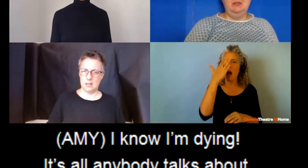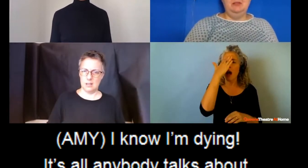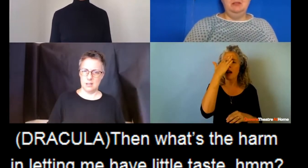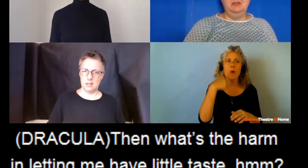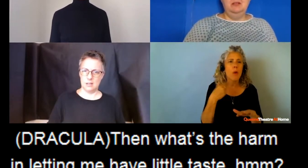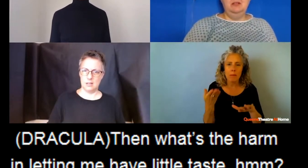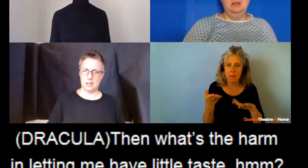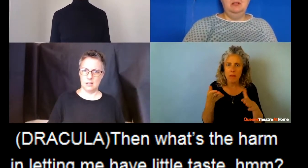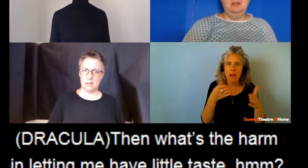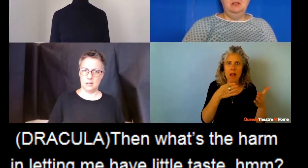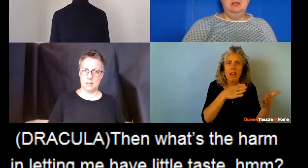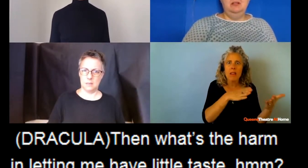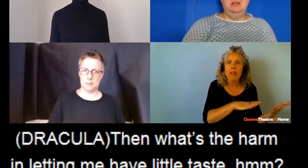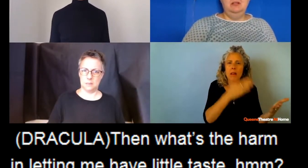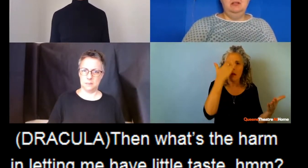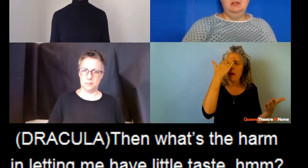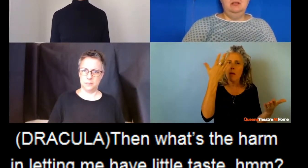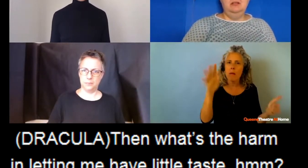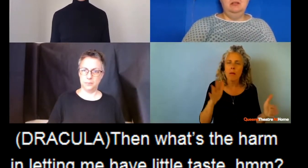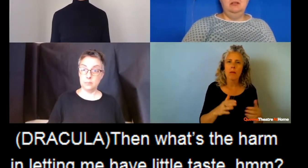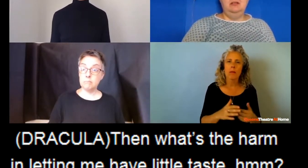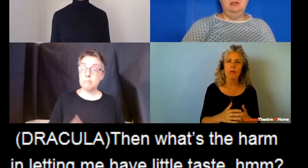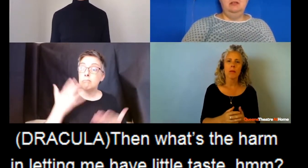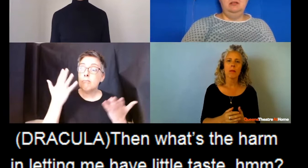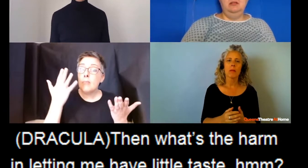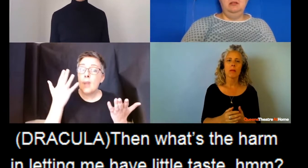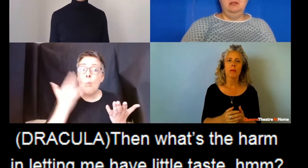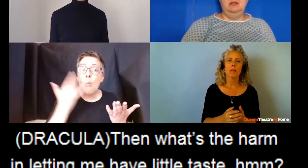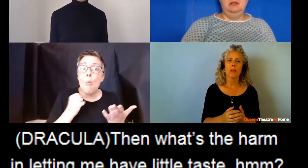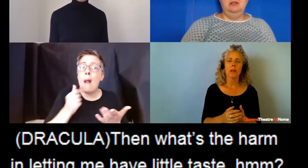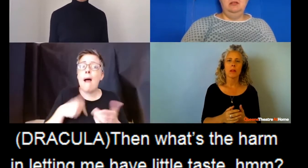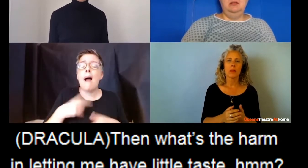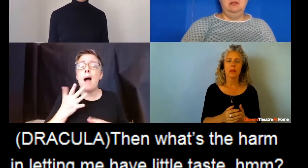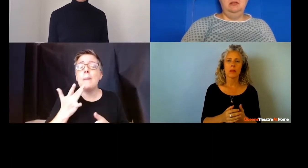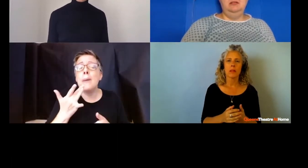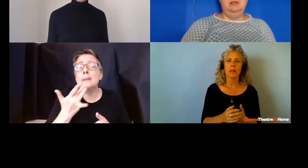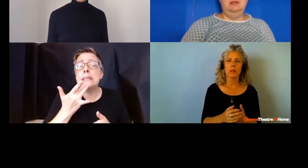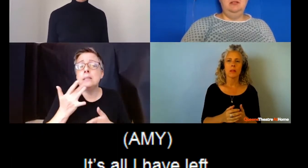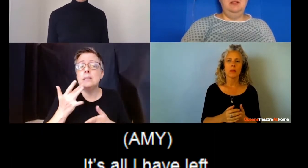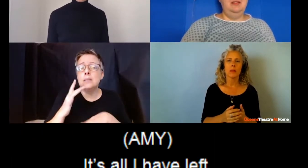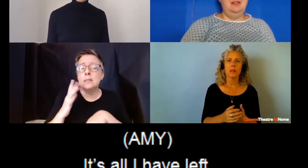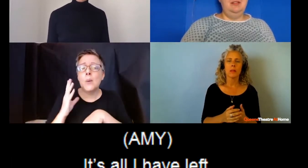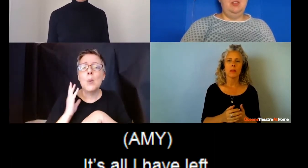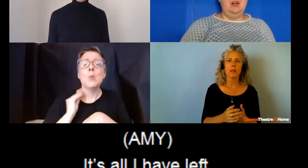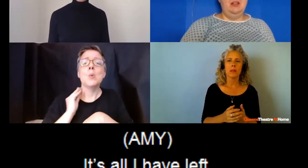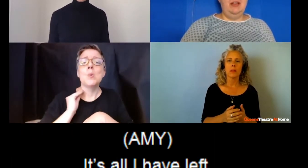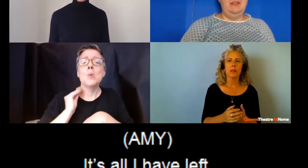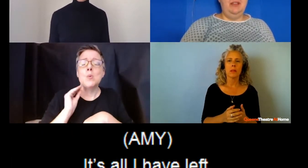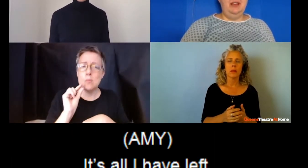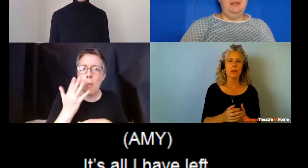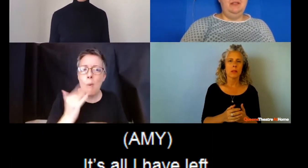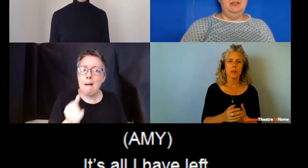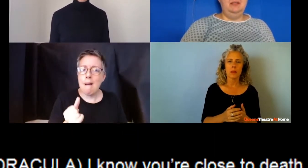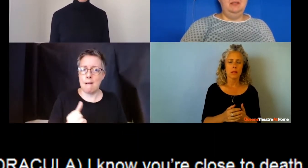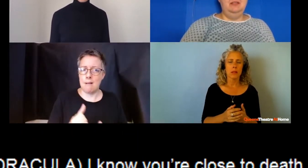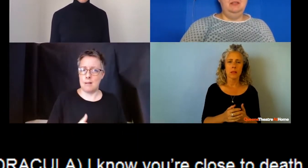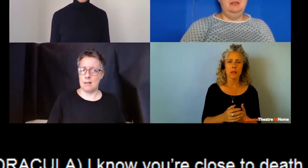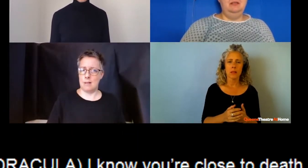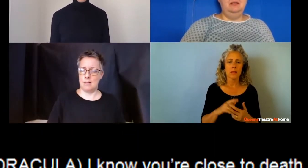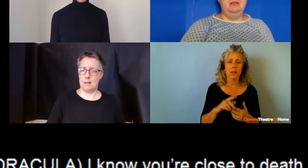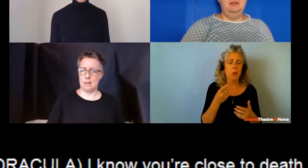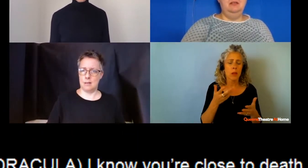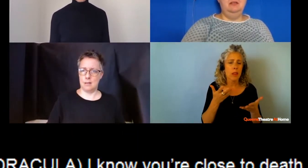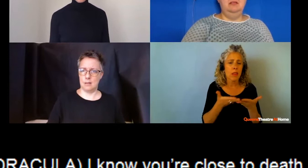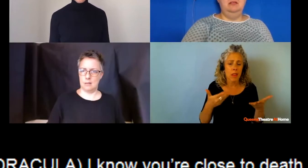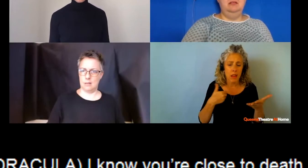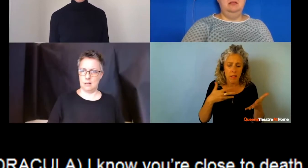about. Then what's the harm in letting me have a little taste, It's all I have left. I